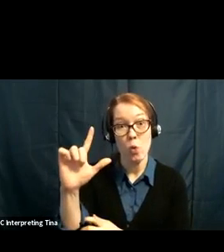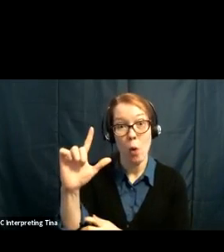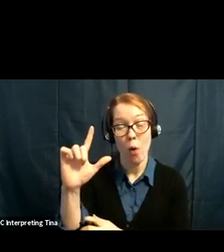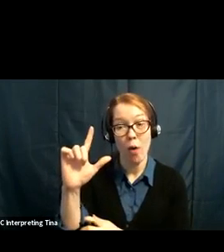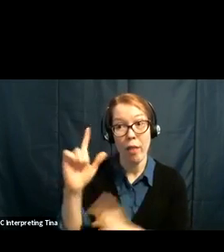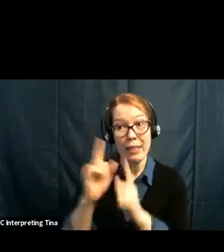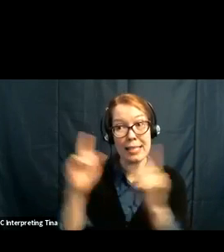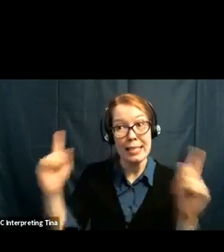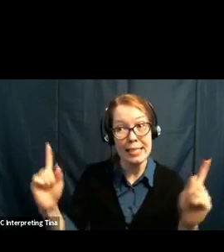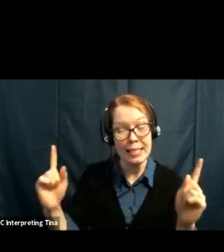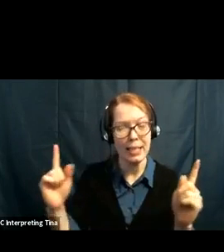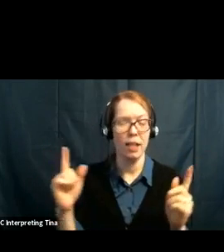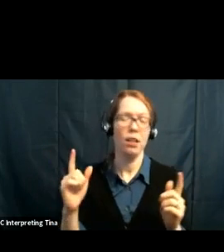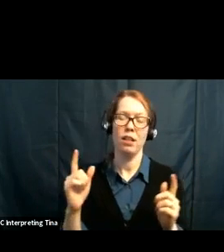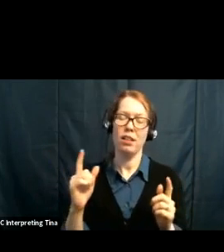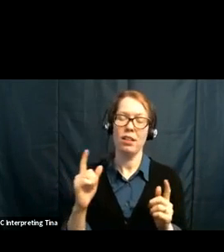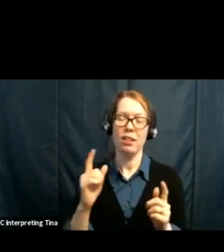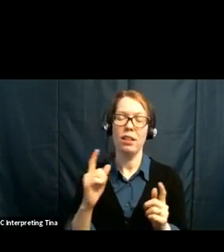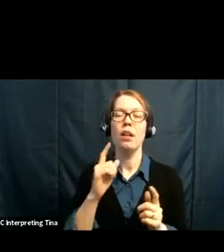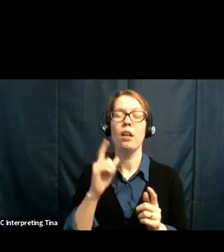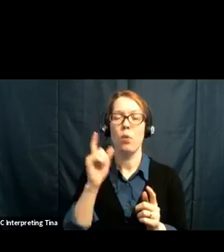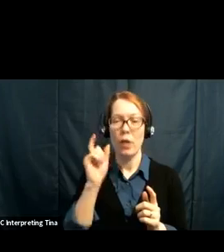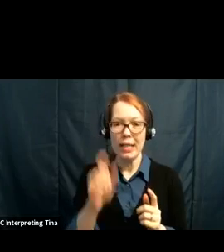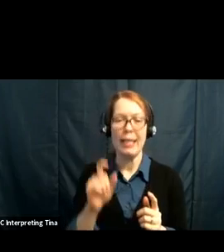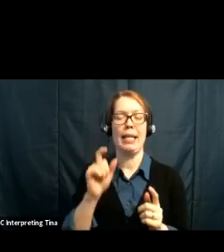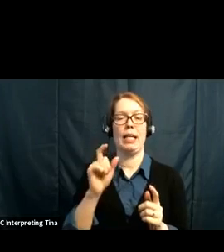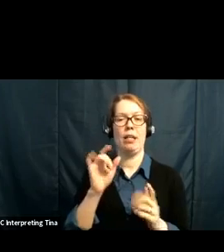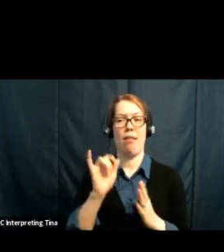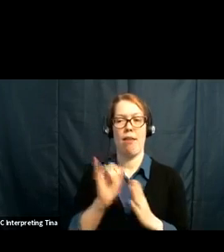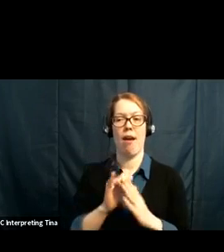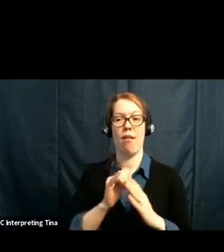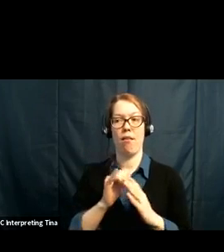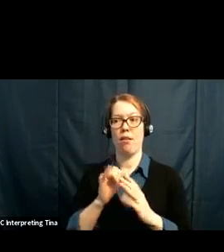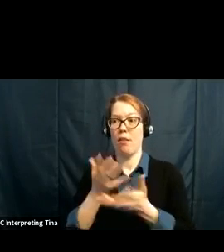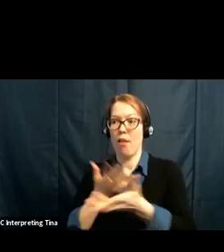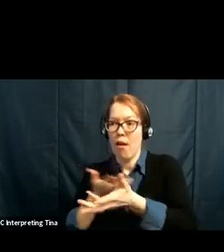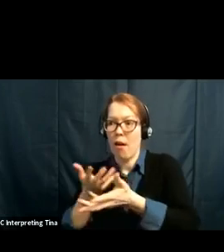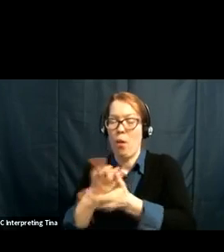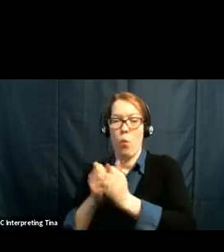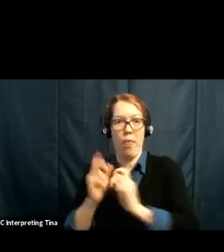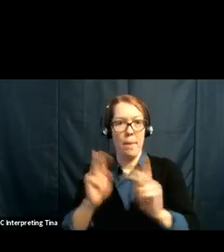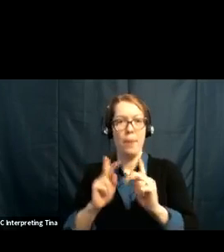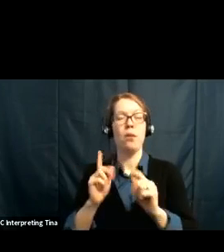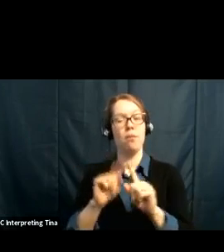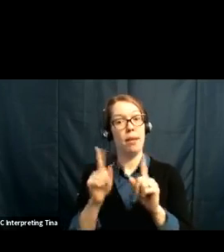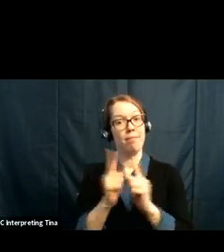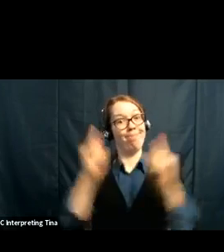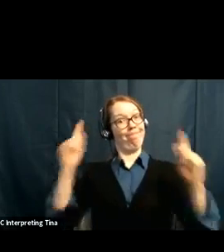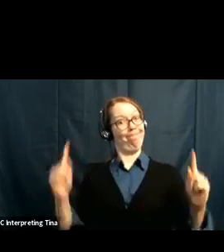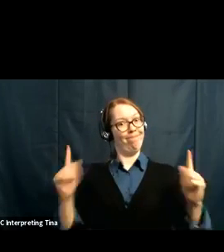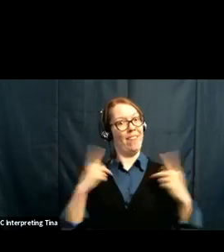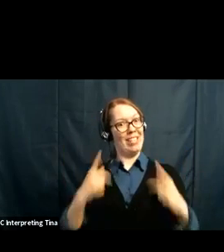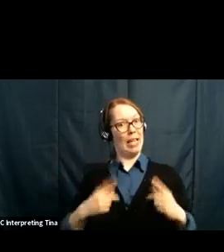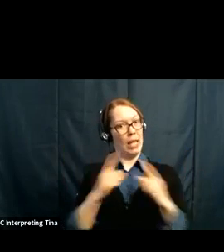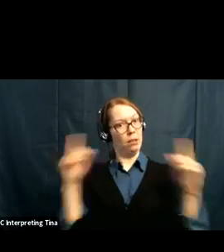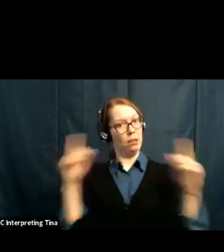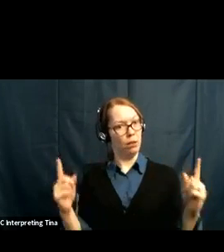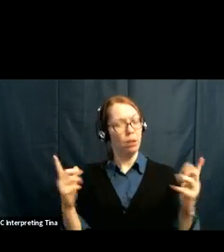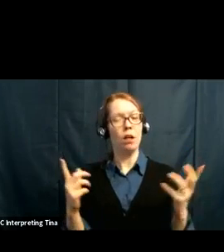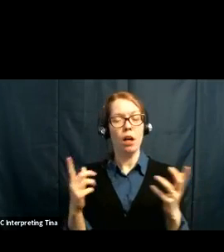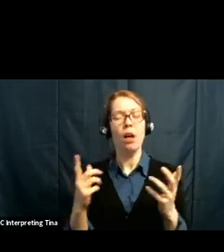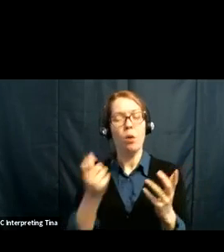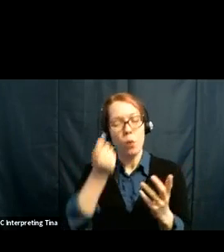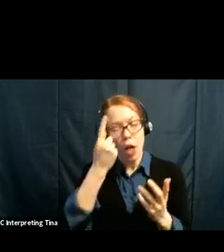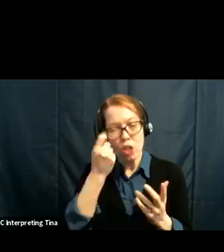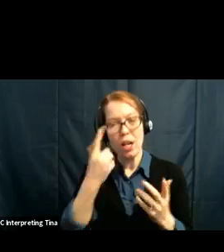and the longer the COVID has been an issue, the more depressing it has been for many people. And we have seen that. We know